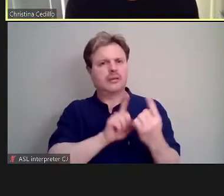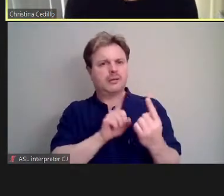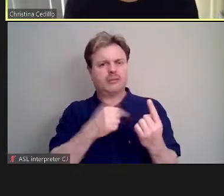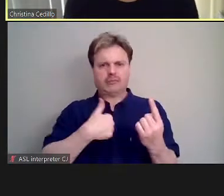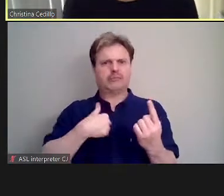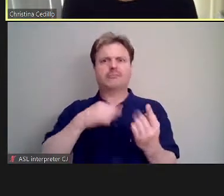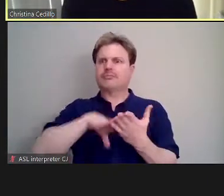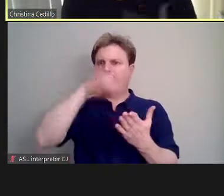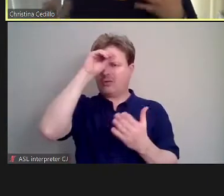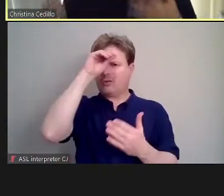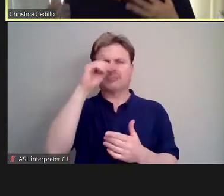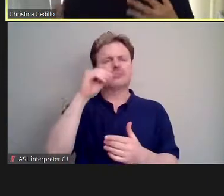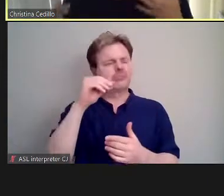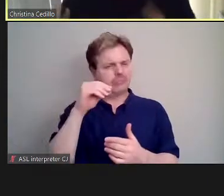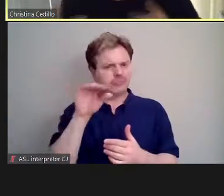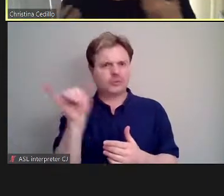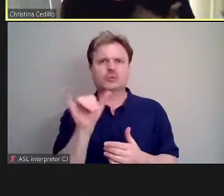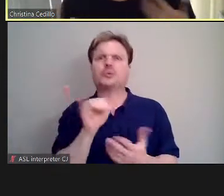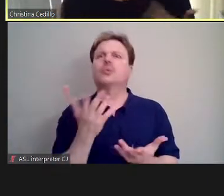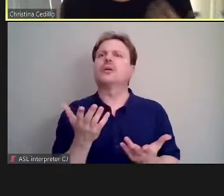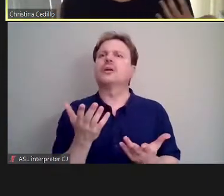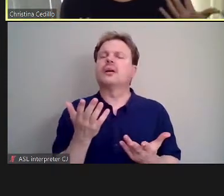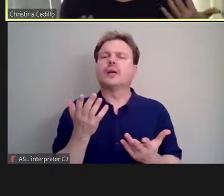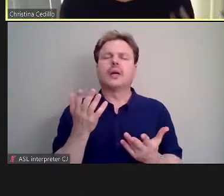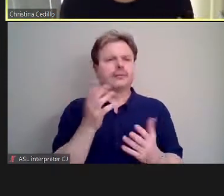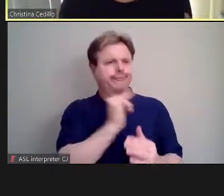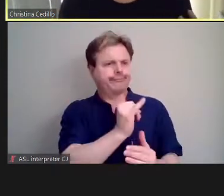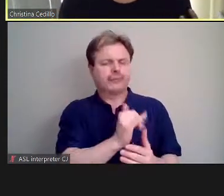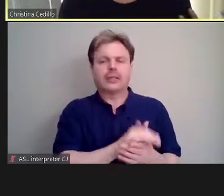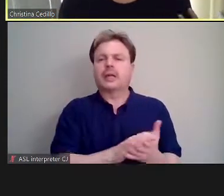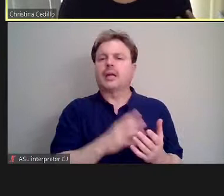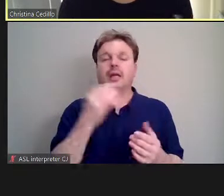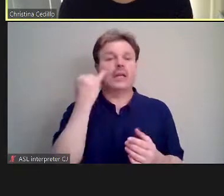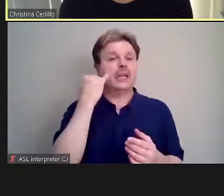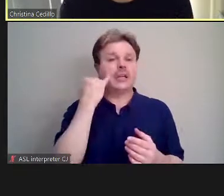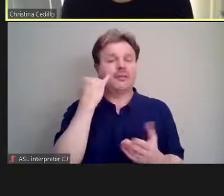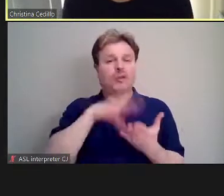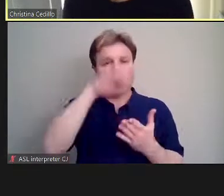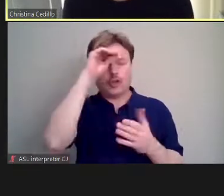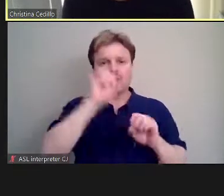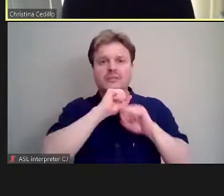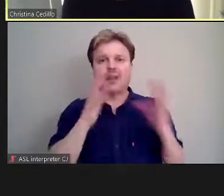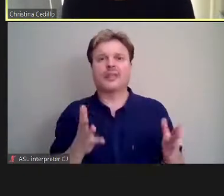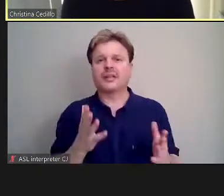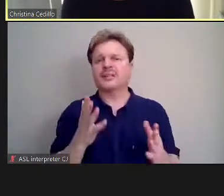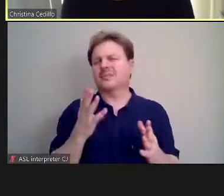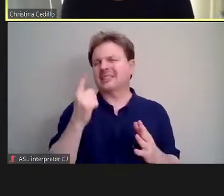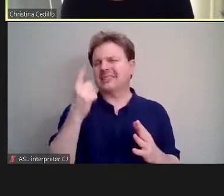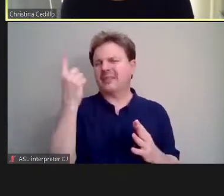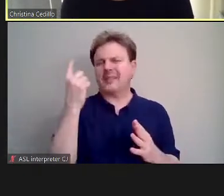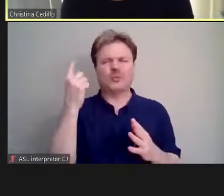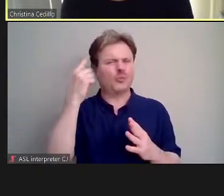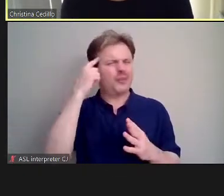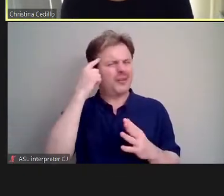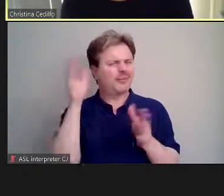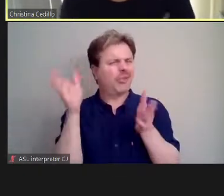learning, then maybe there's something that we're shutting ourselves off of. Because, you know, as